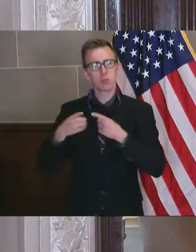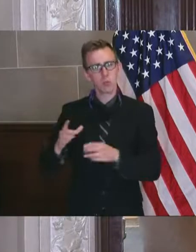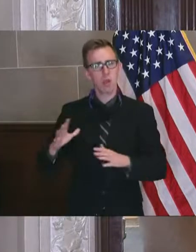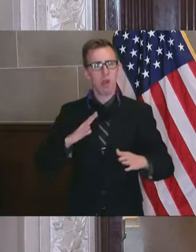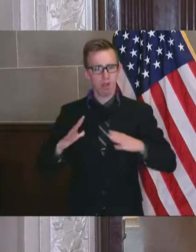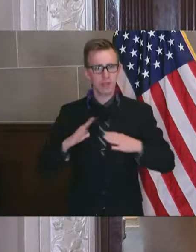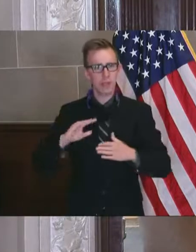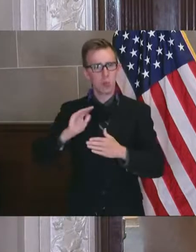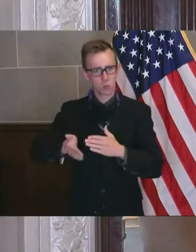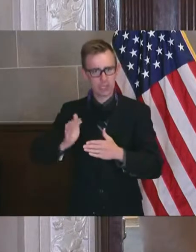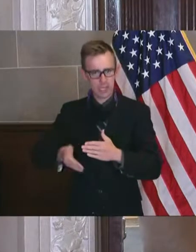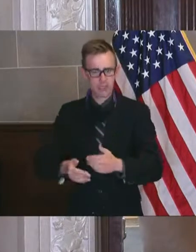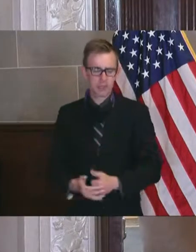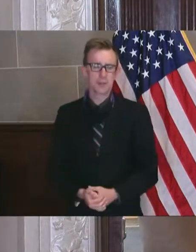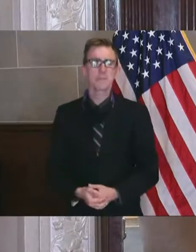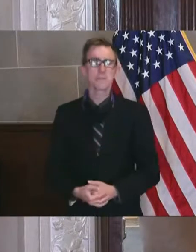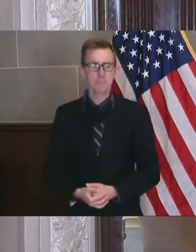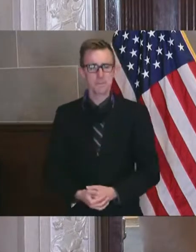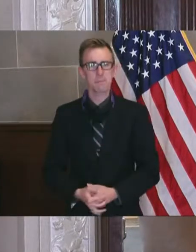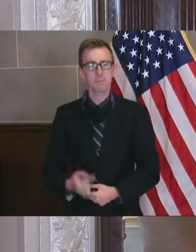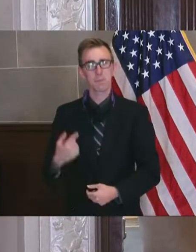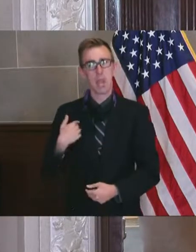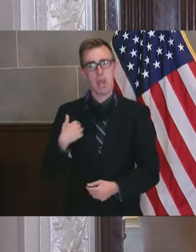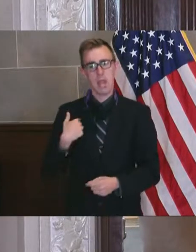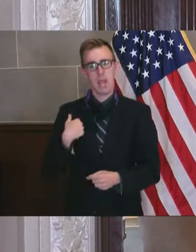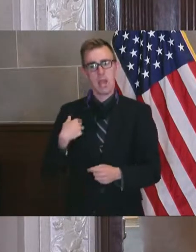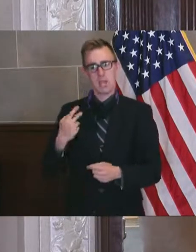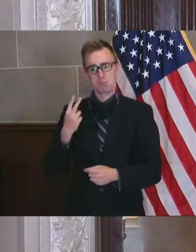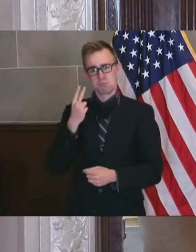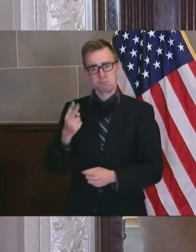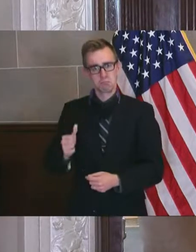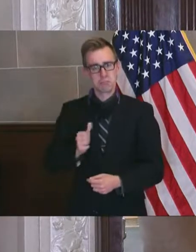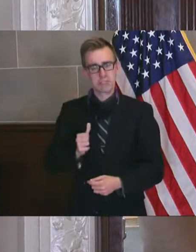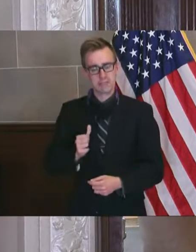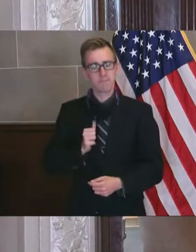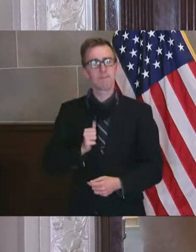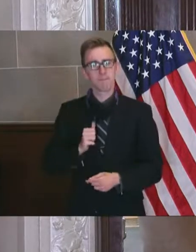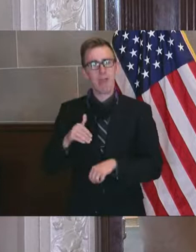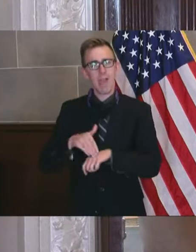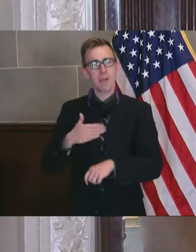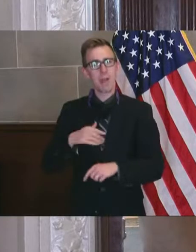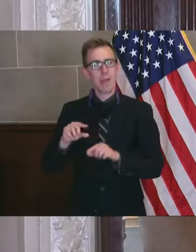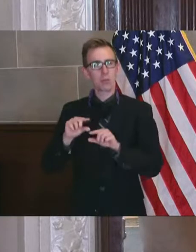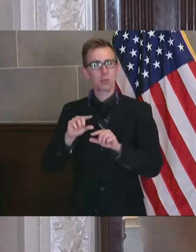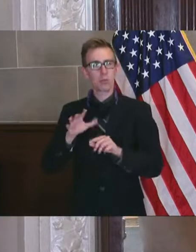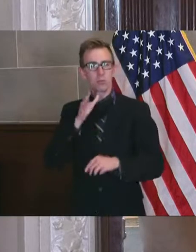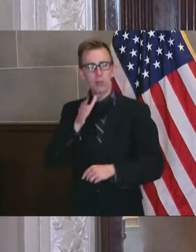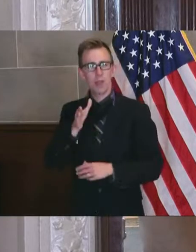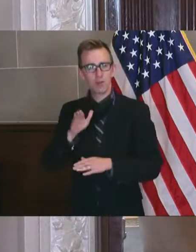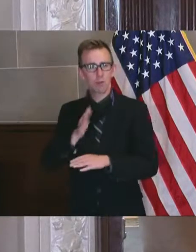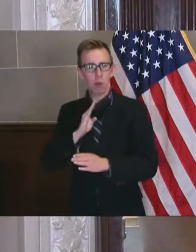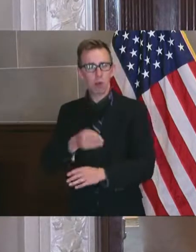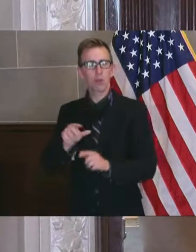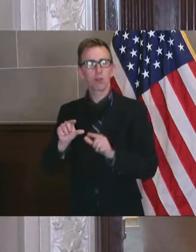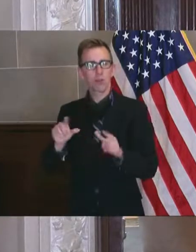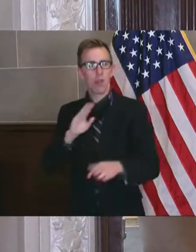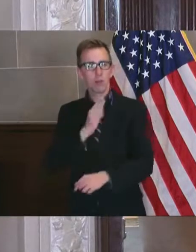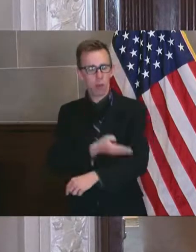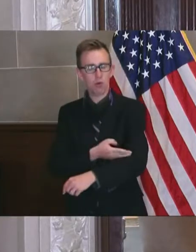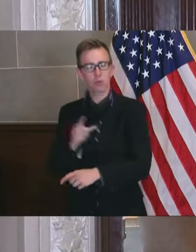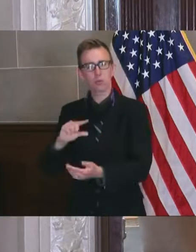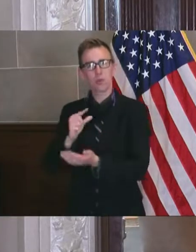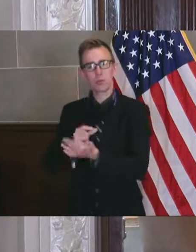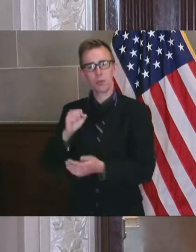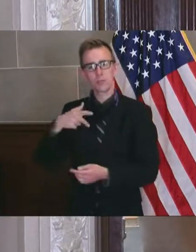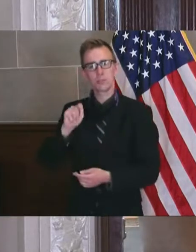holiday weekend. And I got to firsthand see that at my granddaughter's high school graduation, Sparta, on